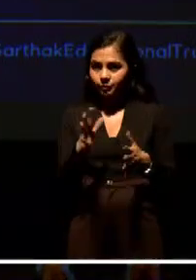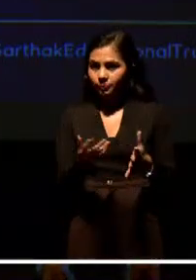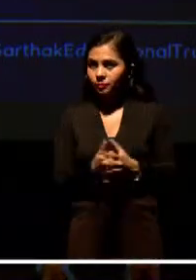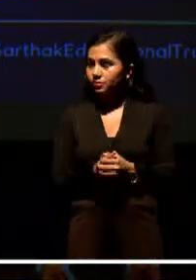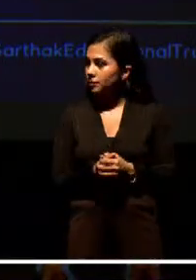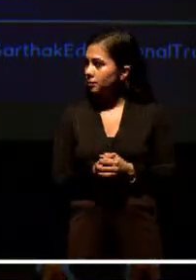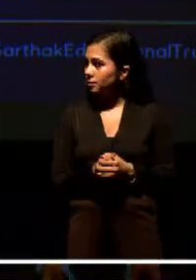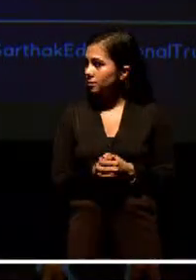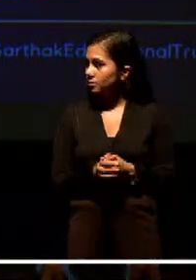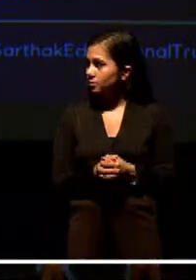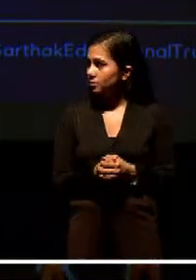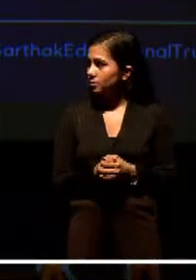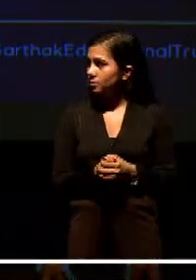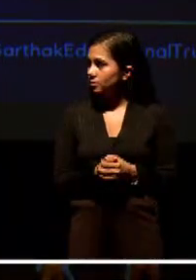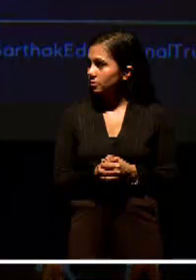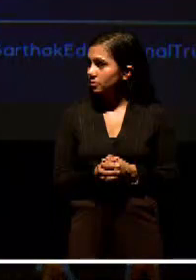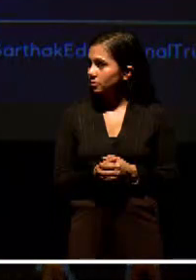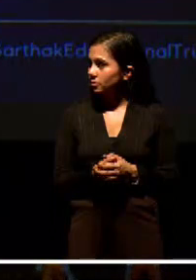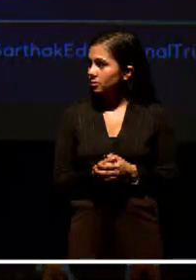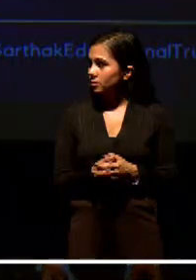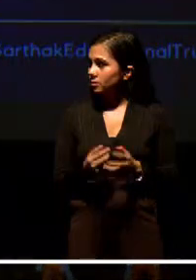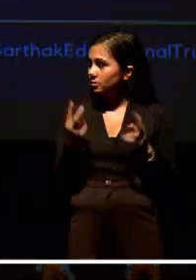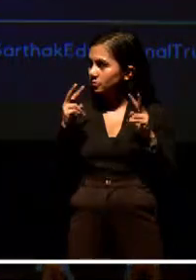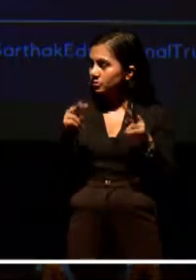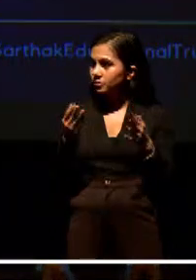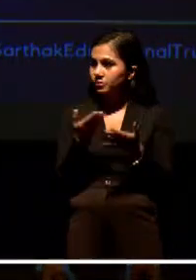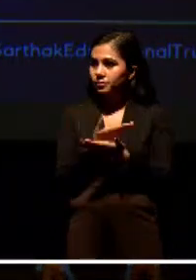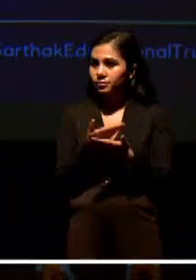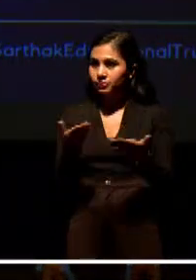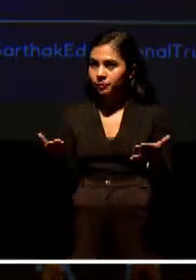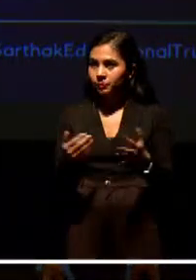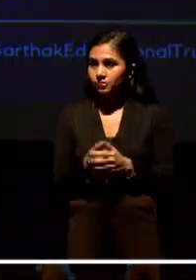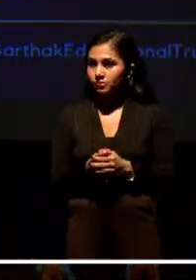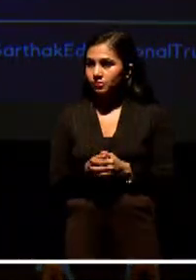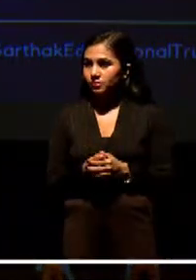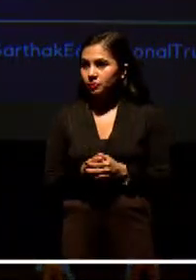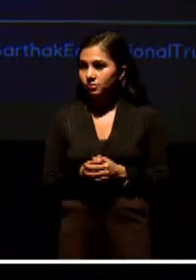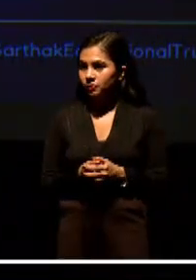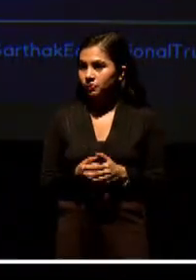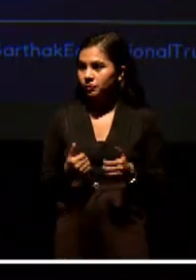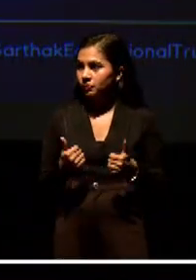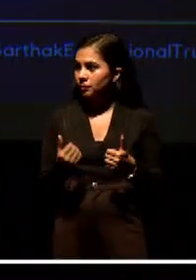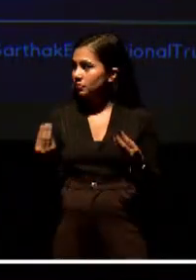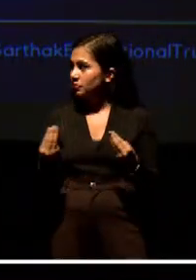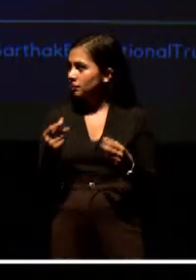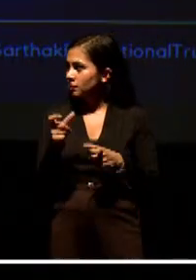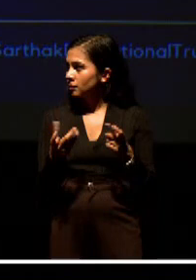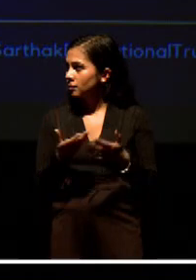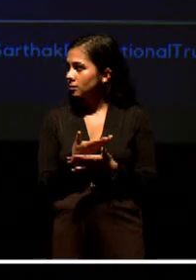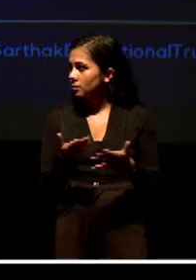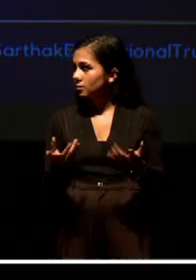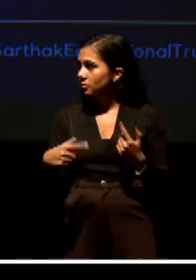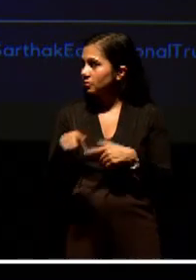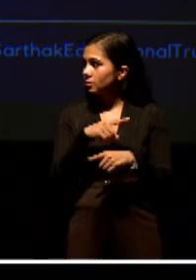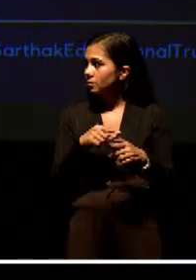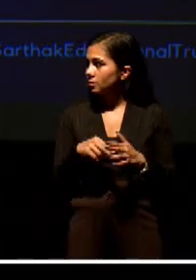And so guys, look at you, the audience. I mean, you guys are the best, most awesome audience, I'll say, because you stuck